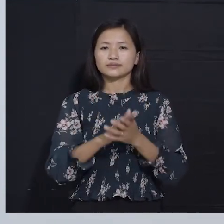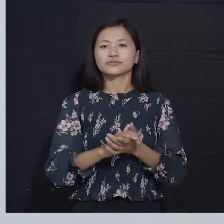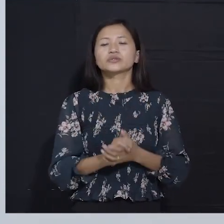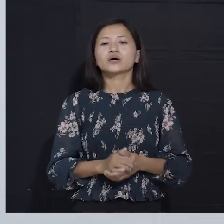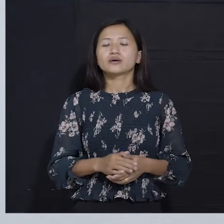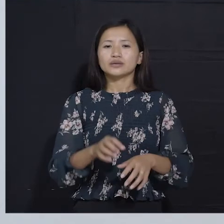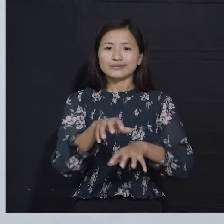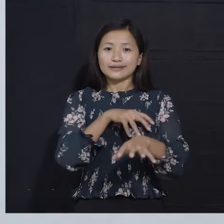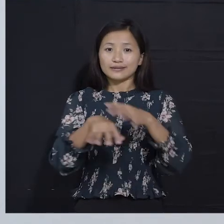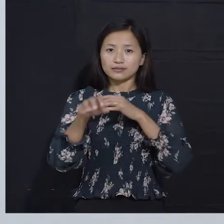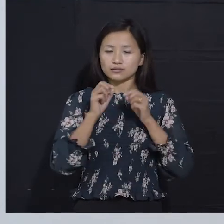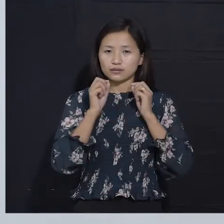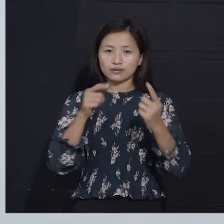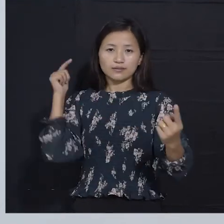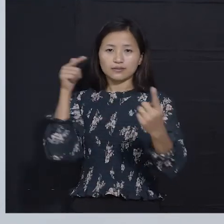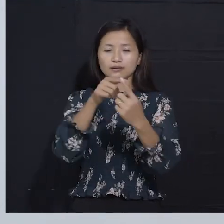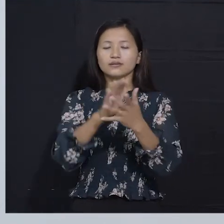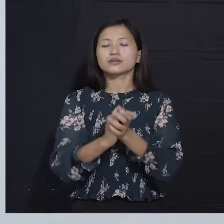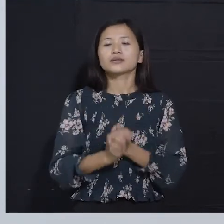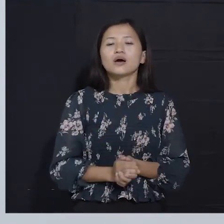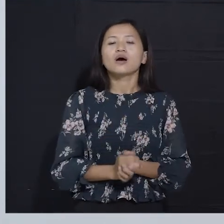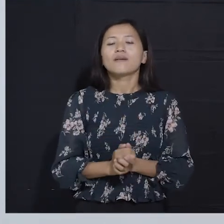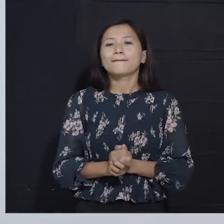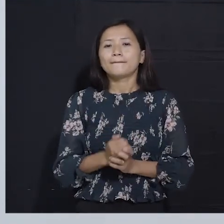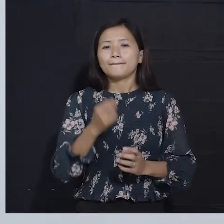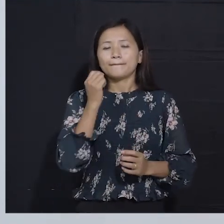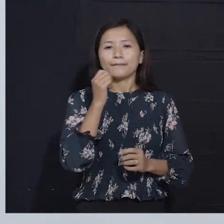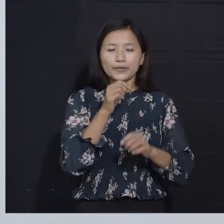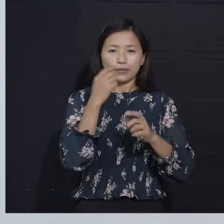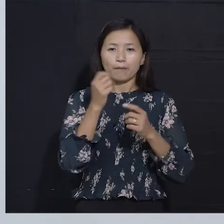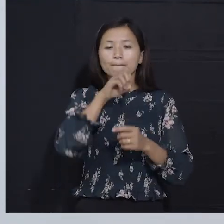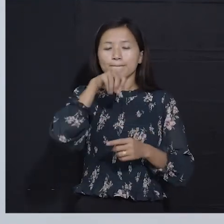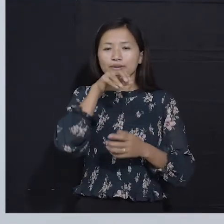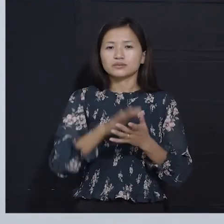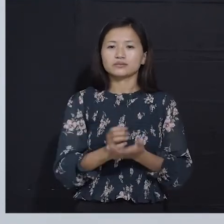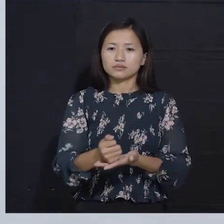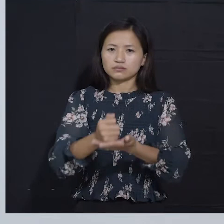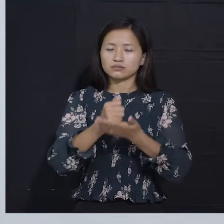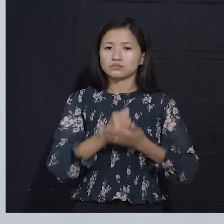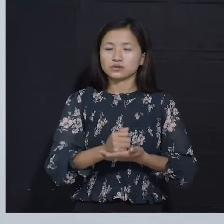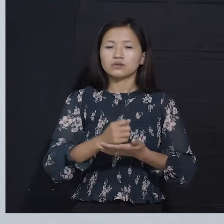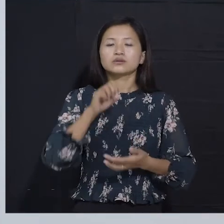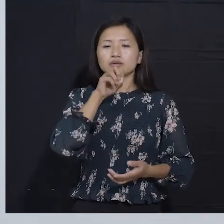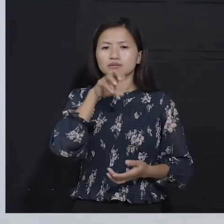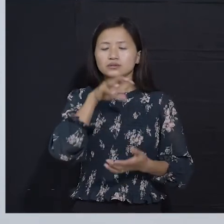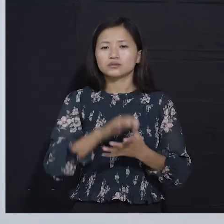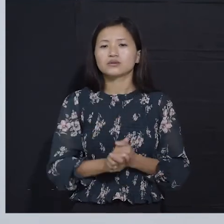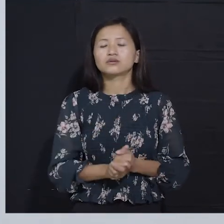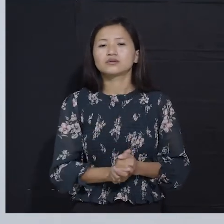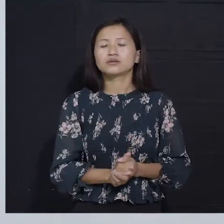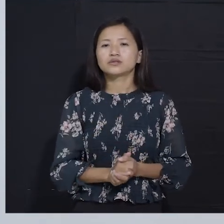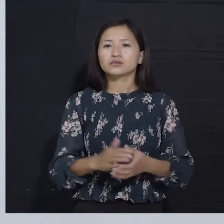the wild pig, and this helped the boy a lot, okay? Since the dog was also helping him to attack this wild pig,